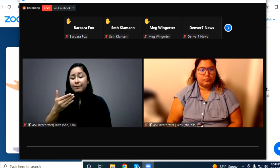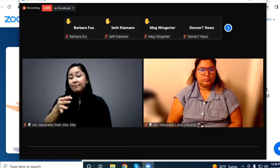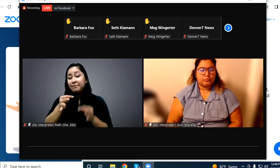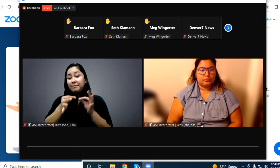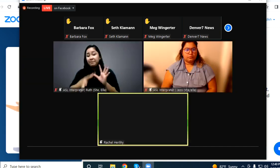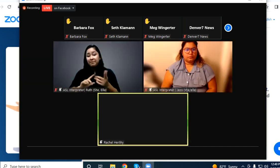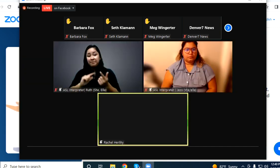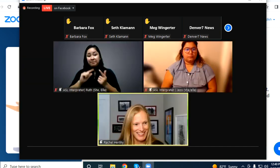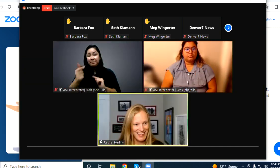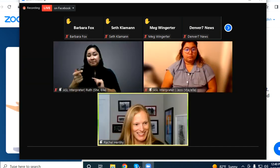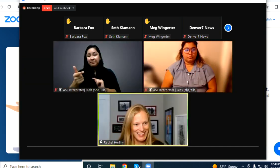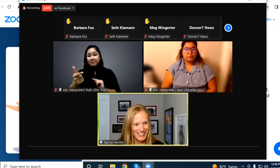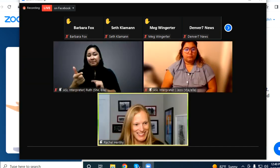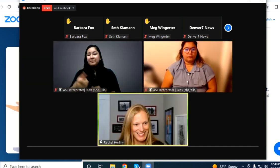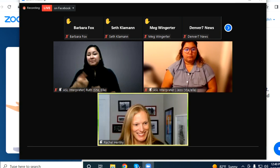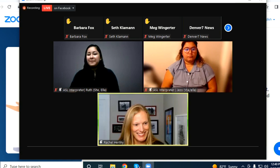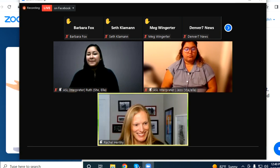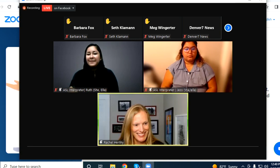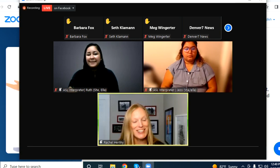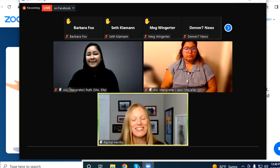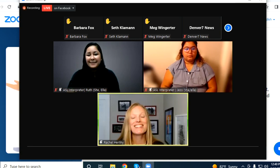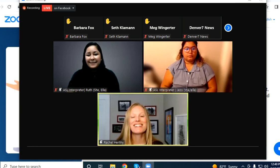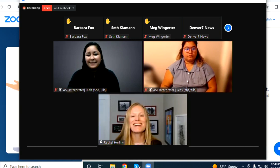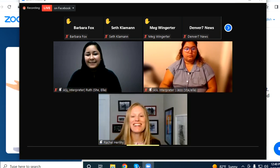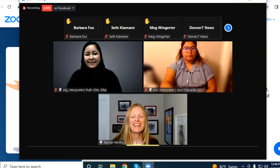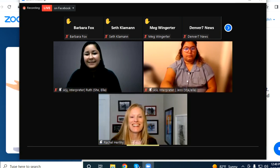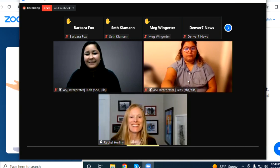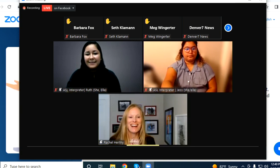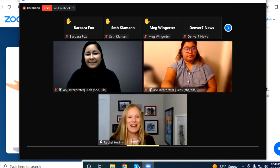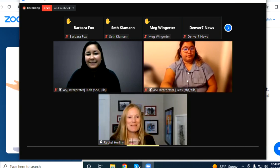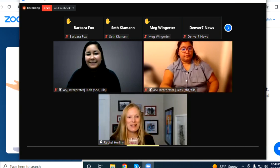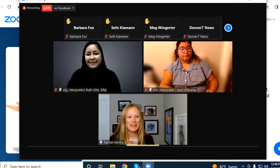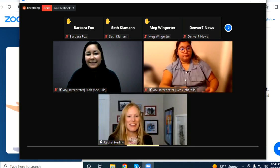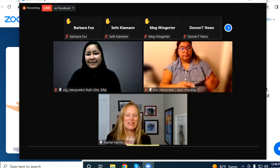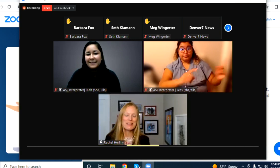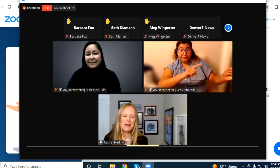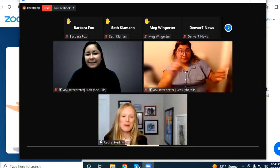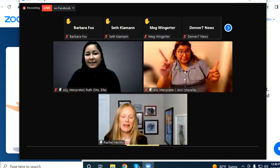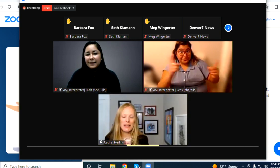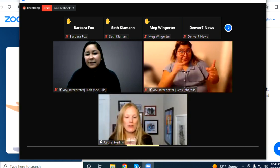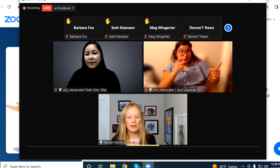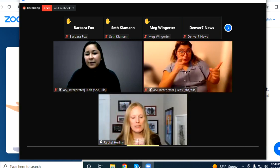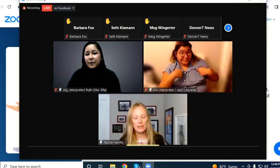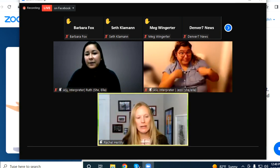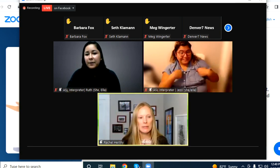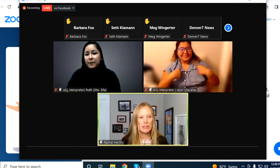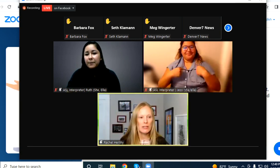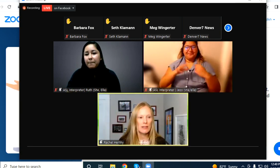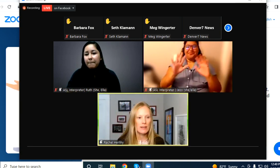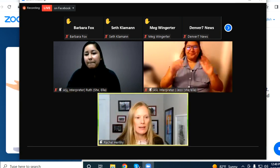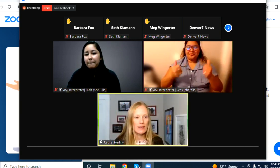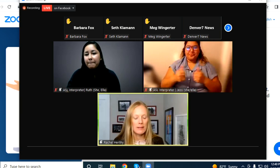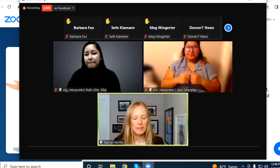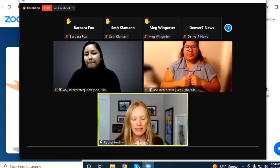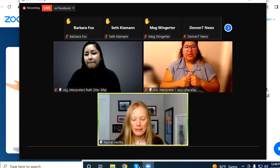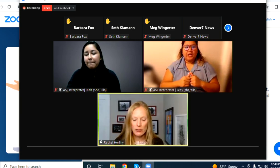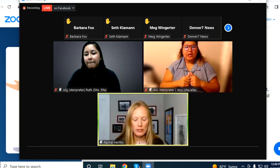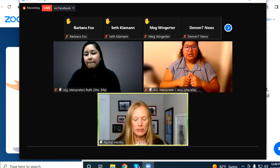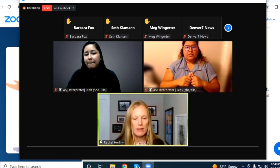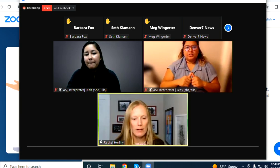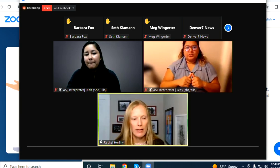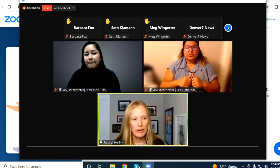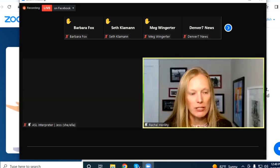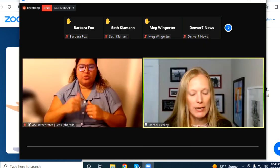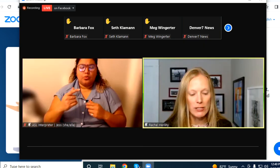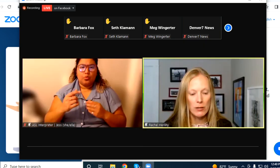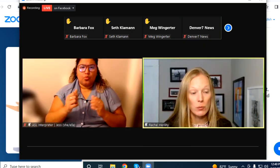Do you want me to take the higher ed? Sure. Okay. Great. So as far as transmission in institutions